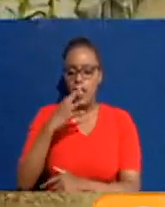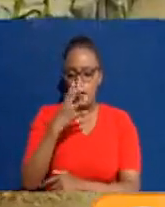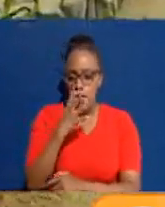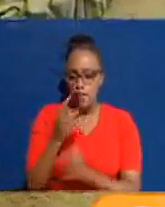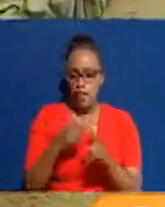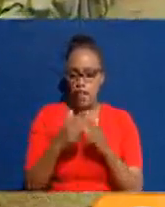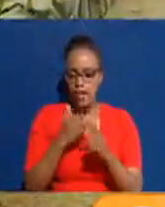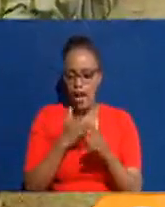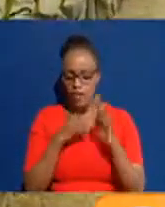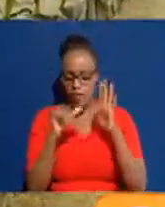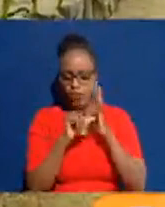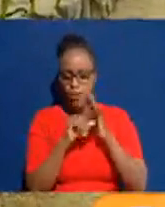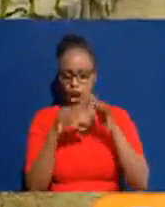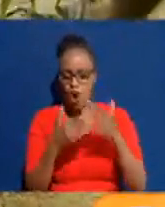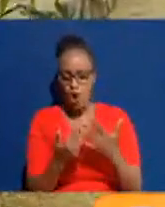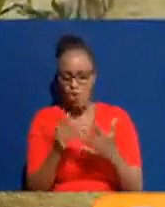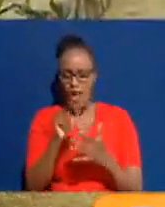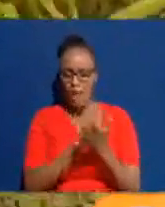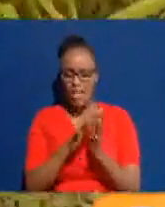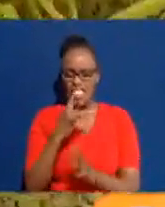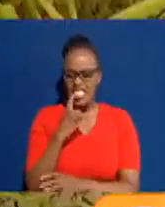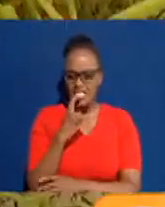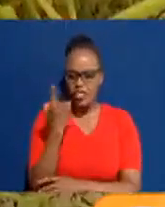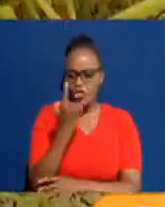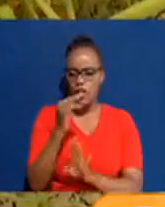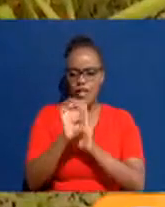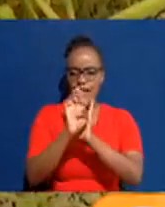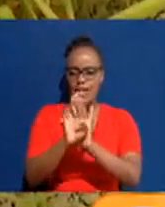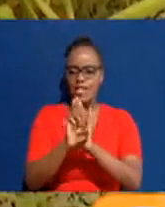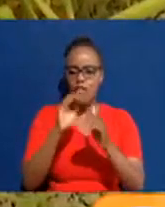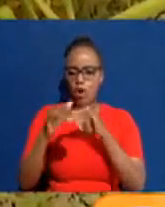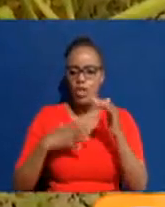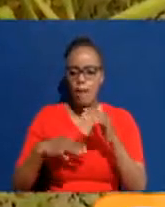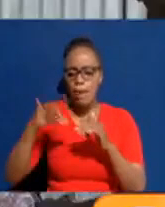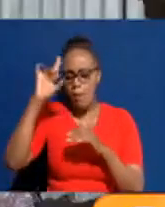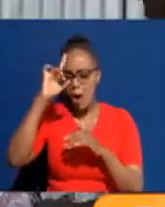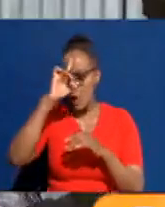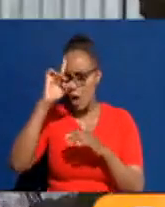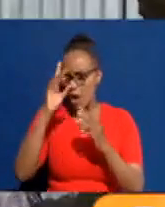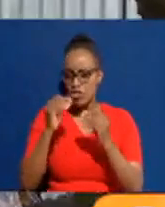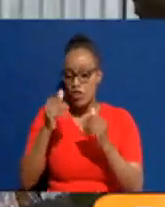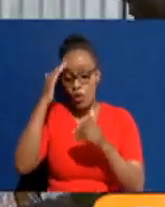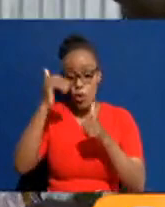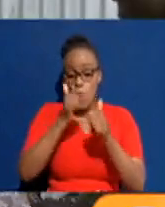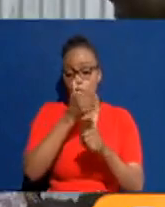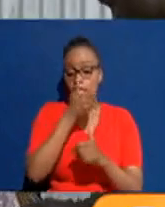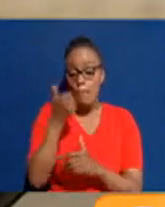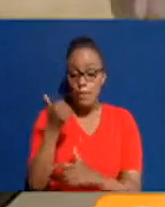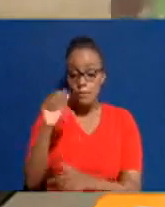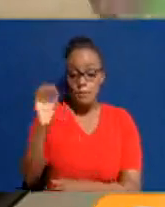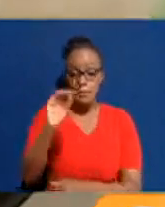suffering from wilting, or the leaves are turning white, just a random example, everybody will give you a solution, so you don't know which one is the actual